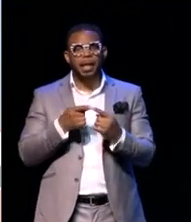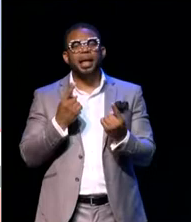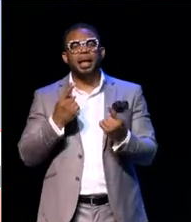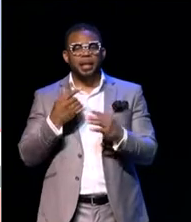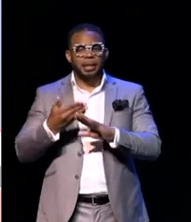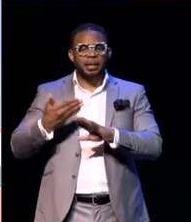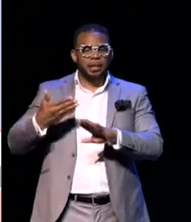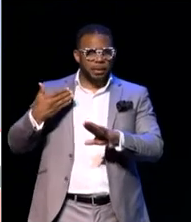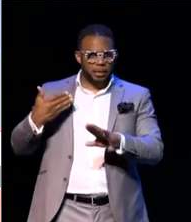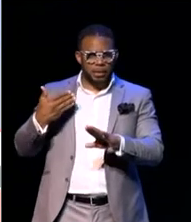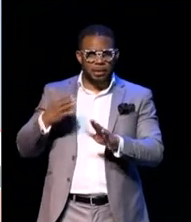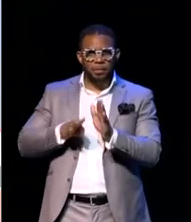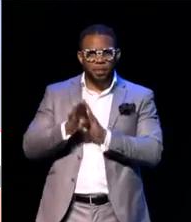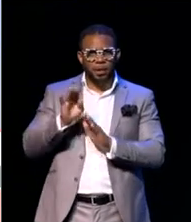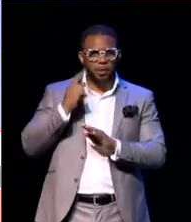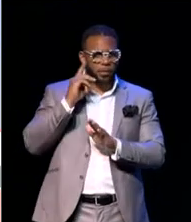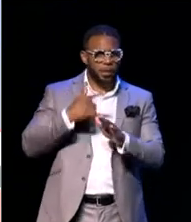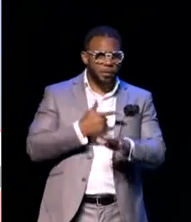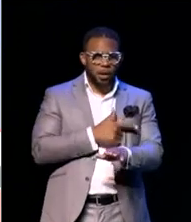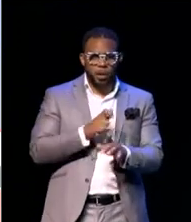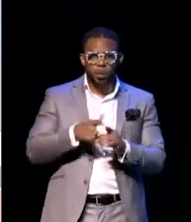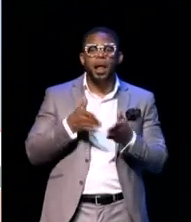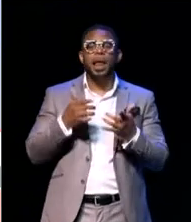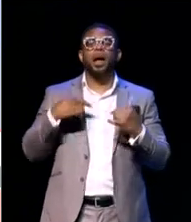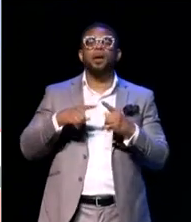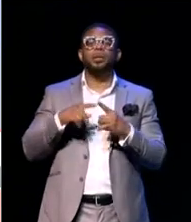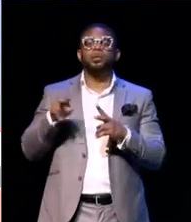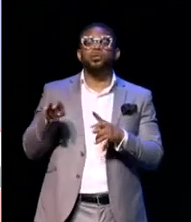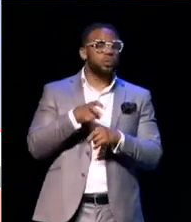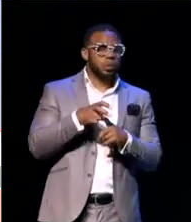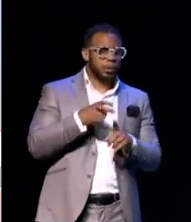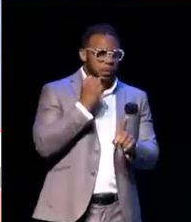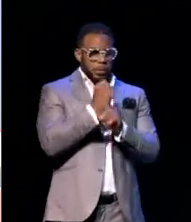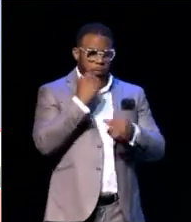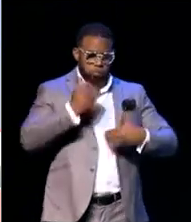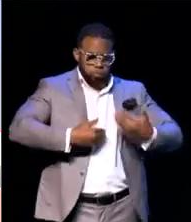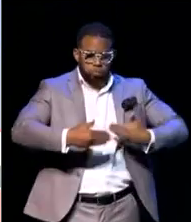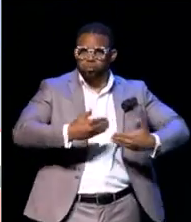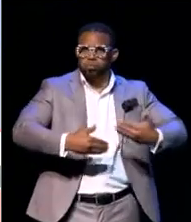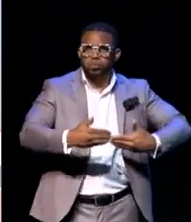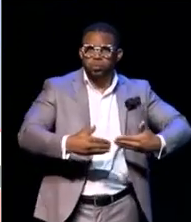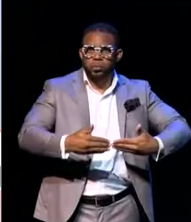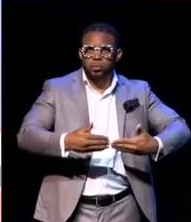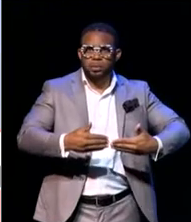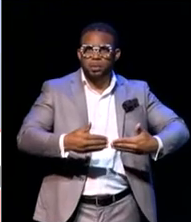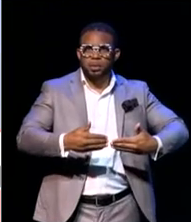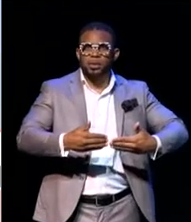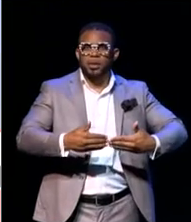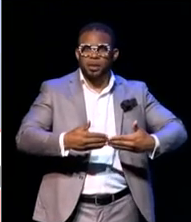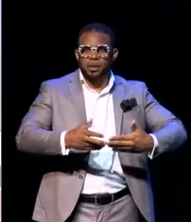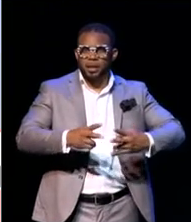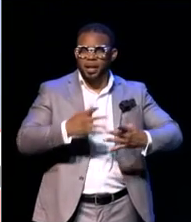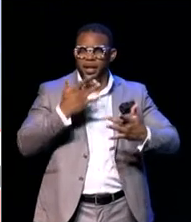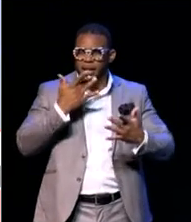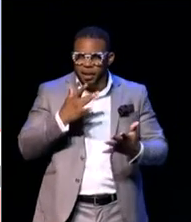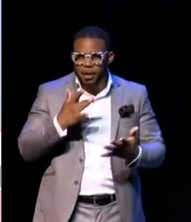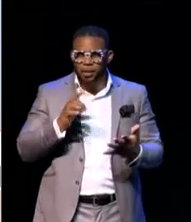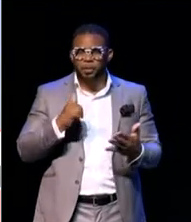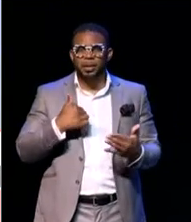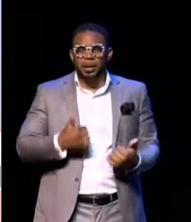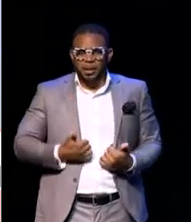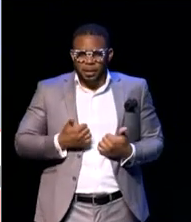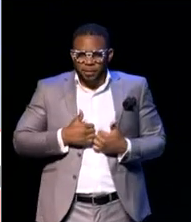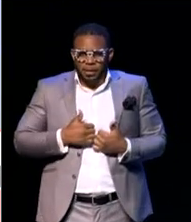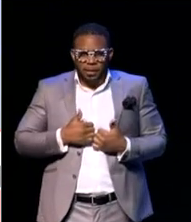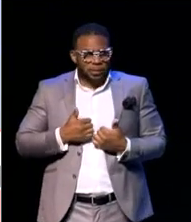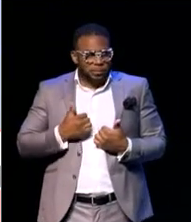antedated the development of the vaccine to allow us to hit the ground running. So we're very fortunate that we live in